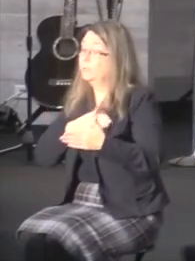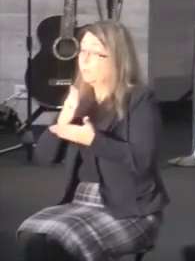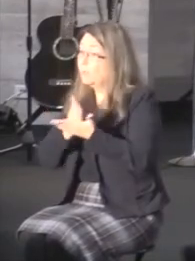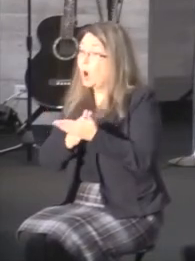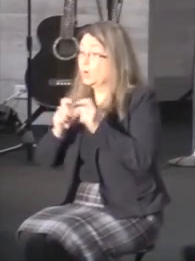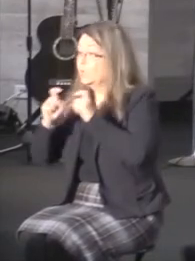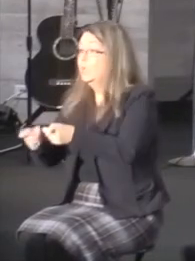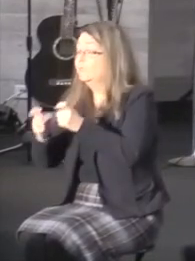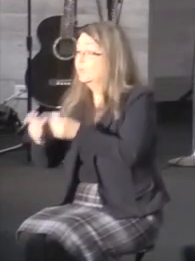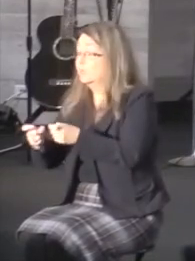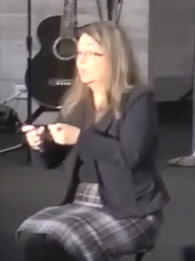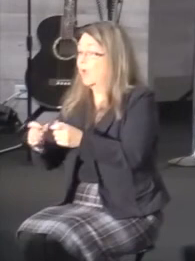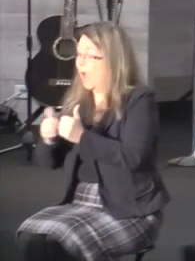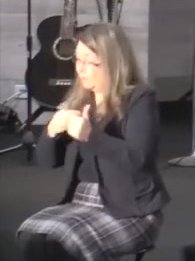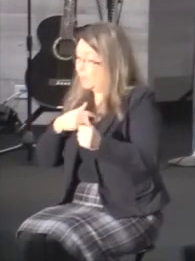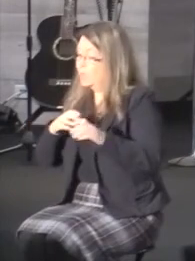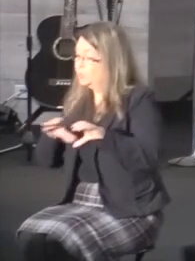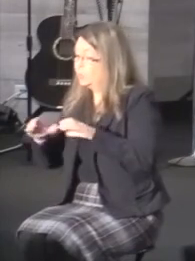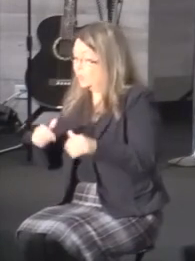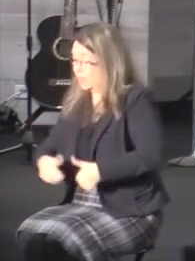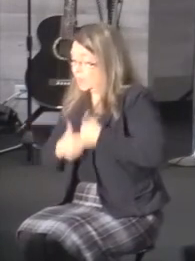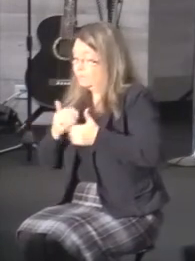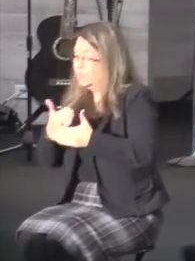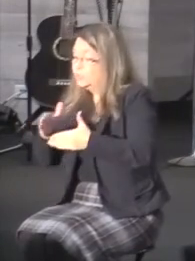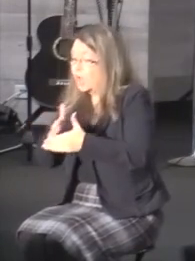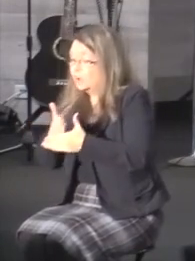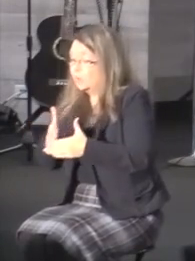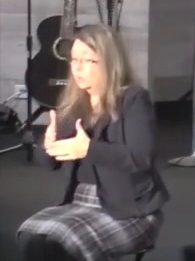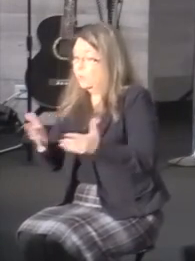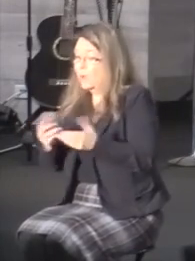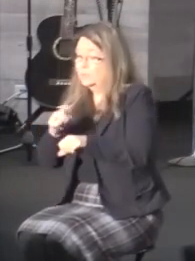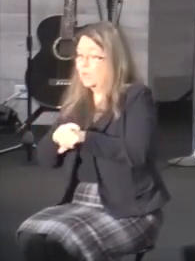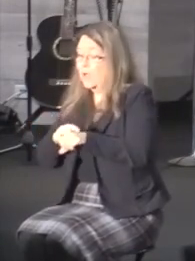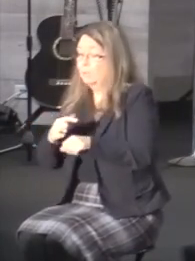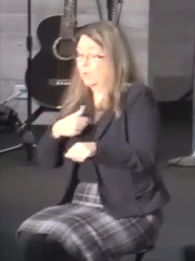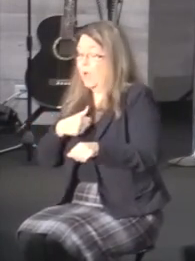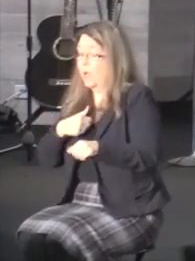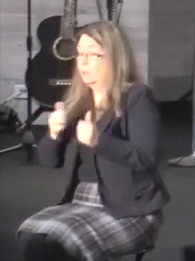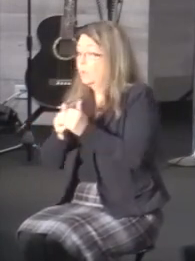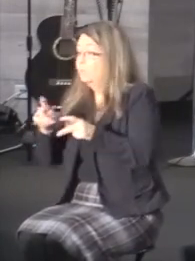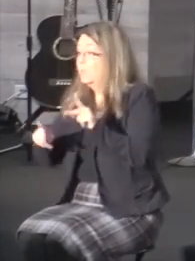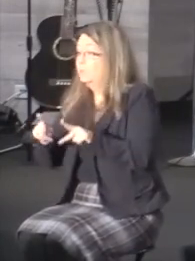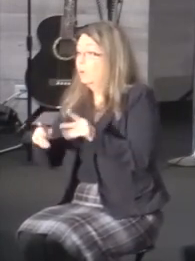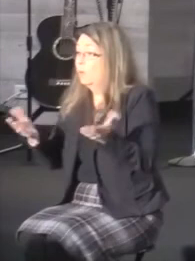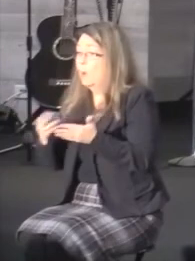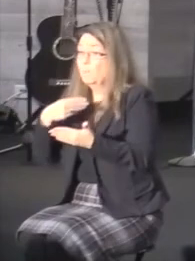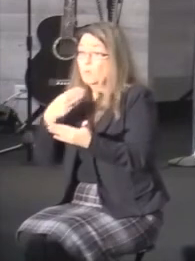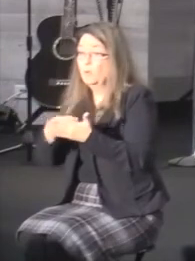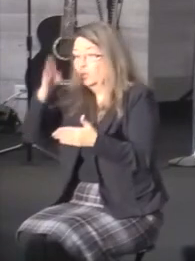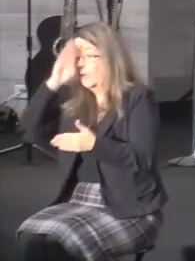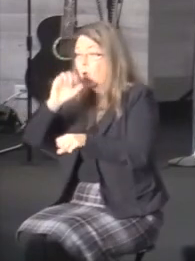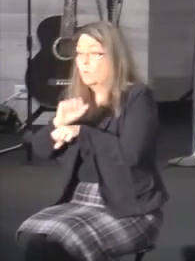I giving? How am I doing? How am I living? How am I sharing? What time am I spending with people? What is the evidence that God is